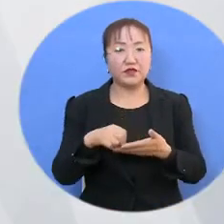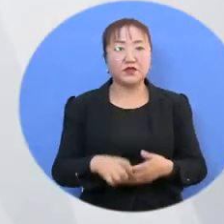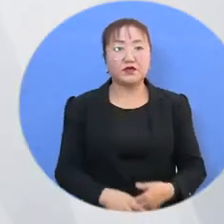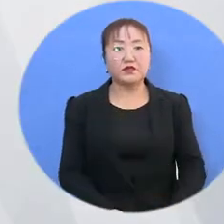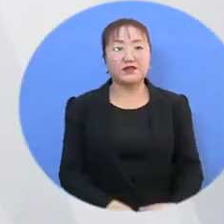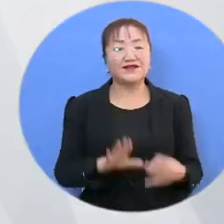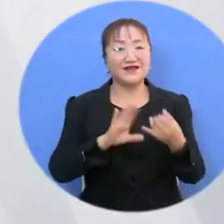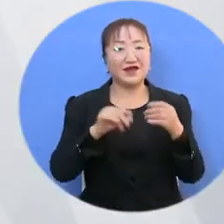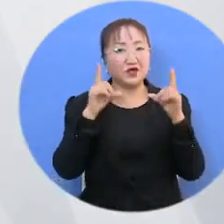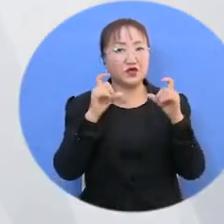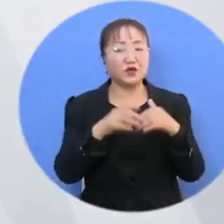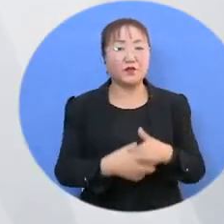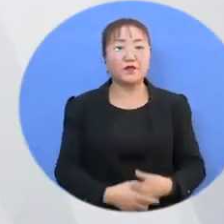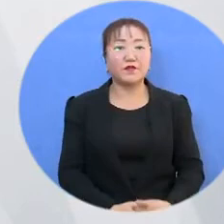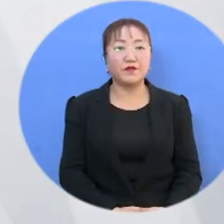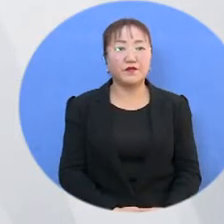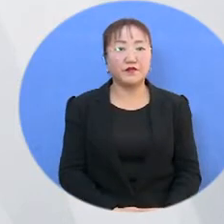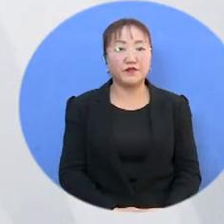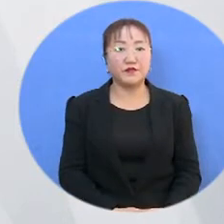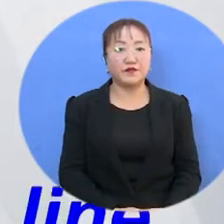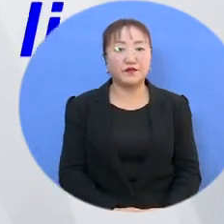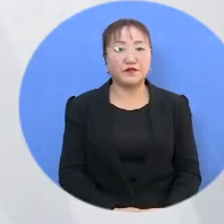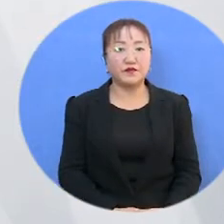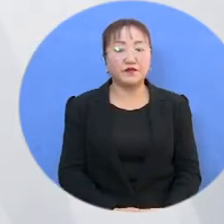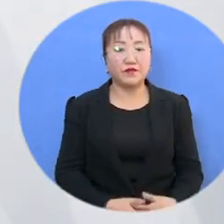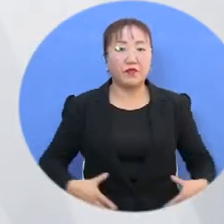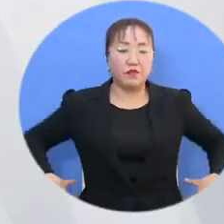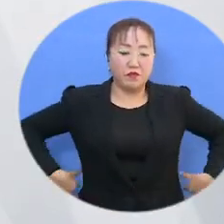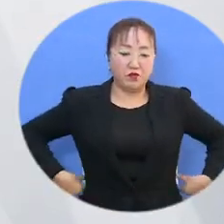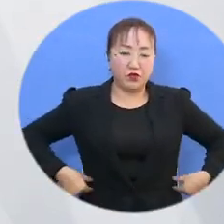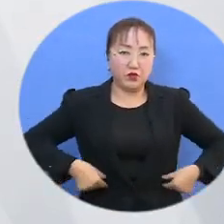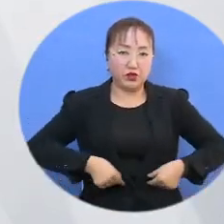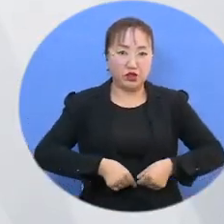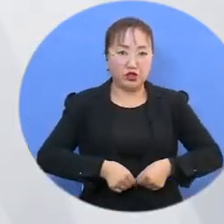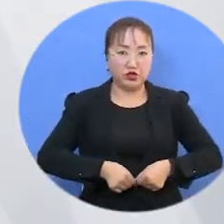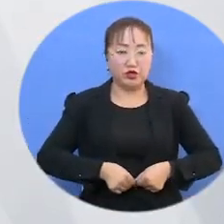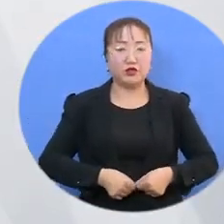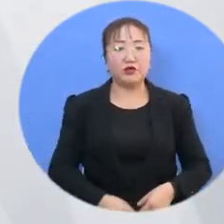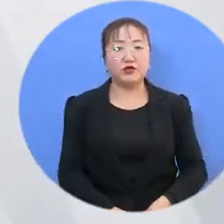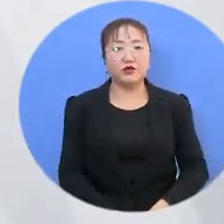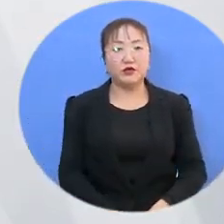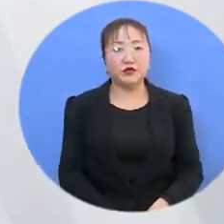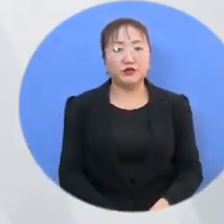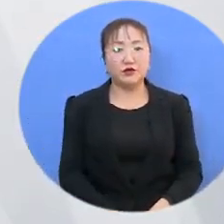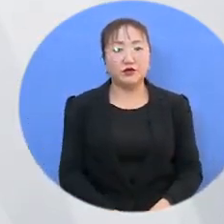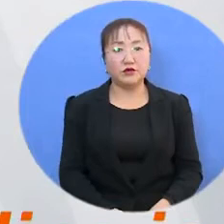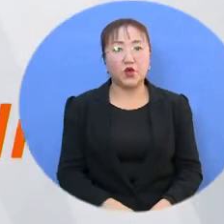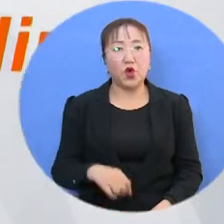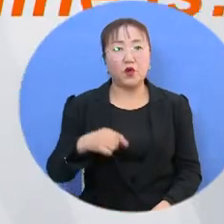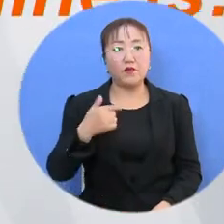picture, look at the picture. This is waist size. You should write